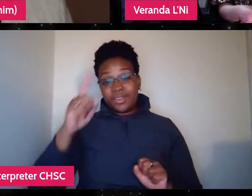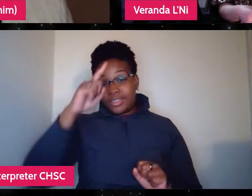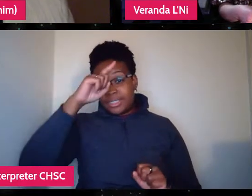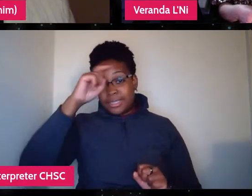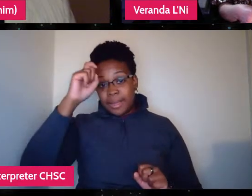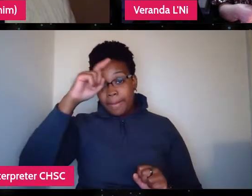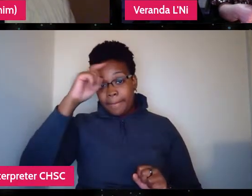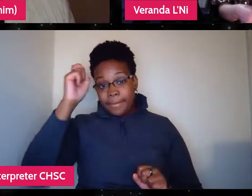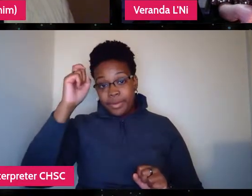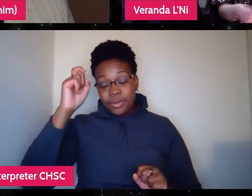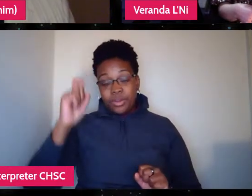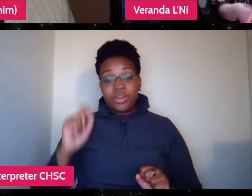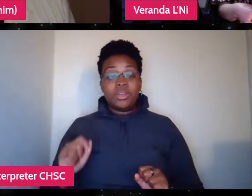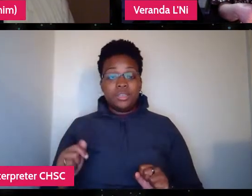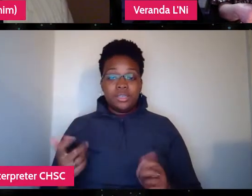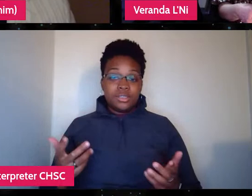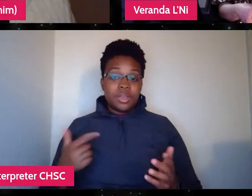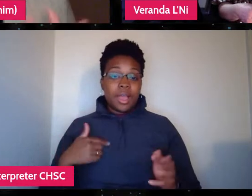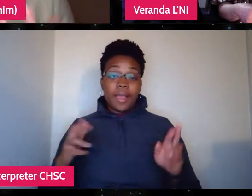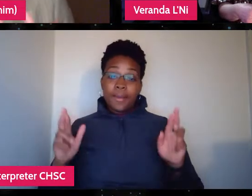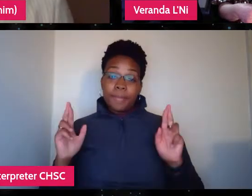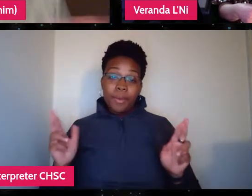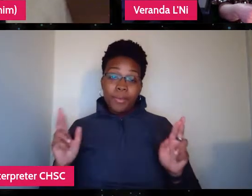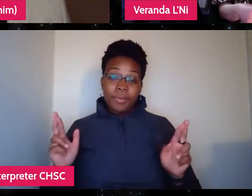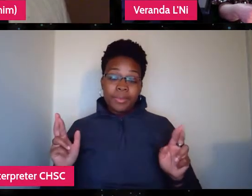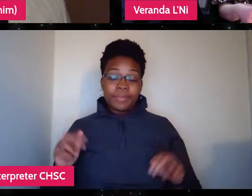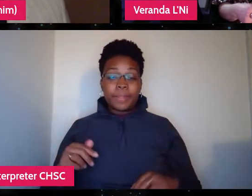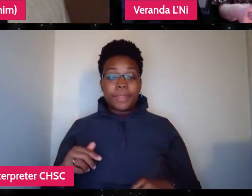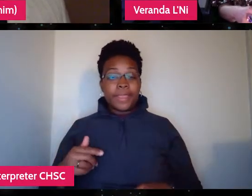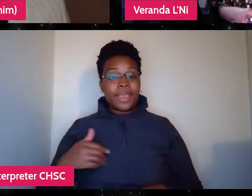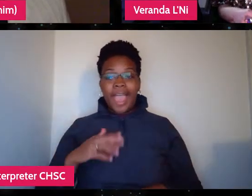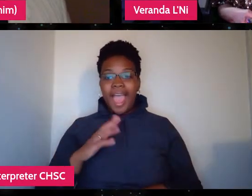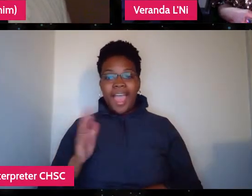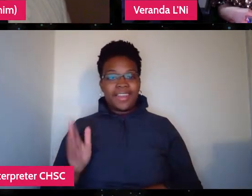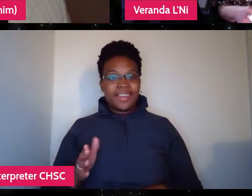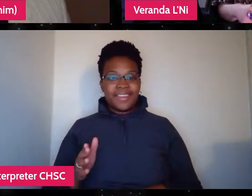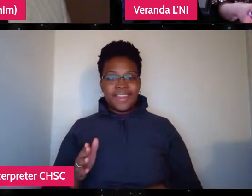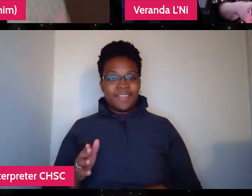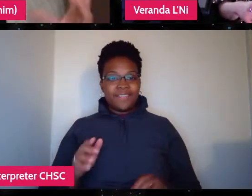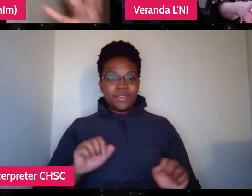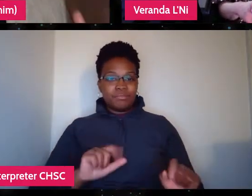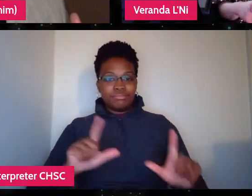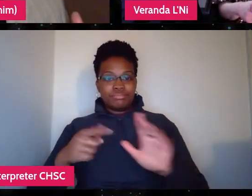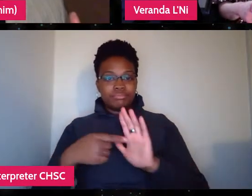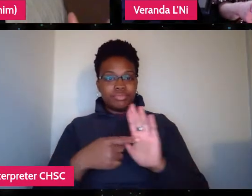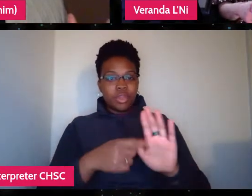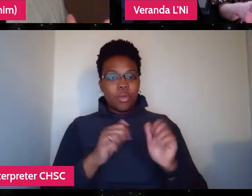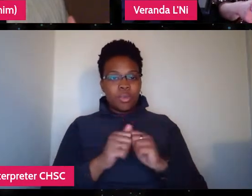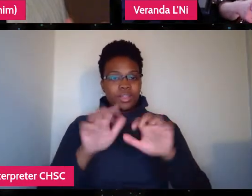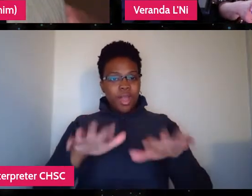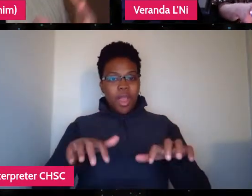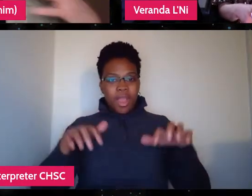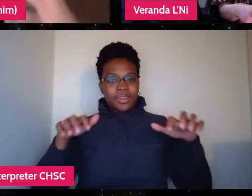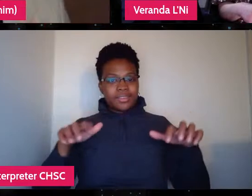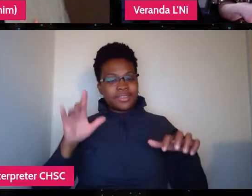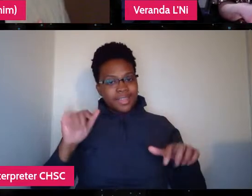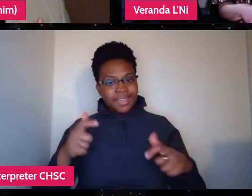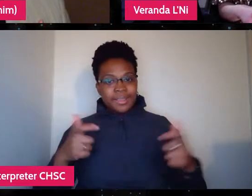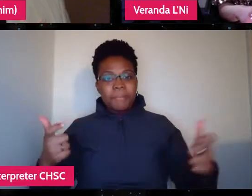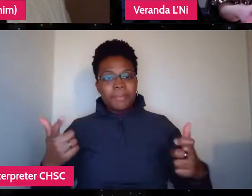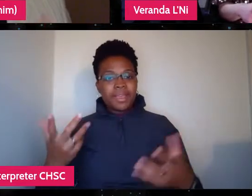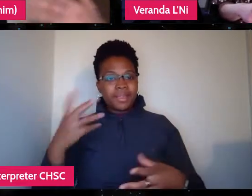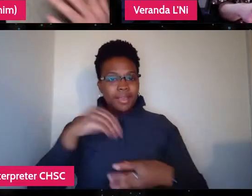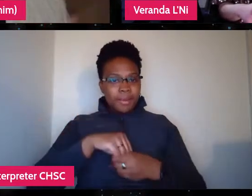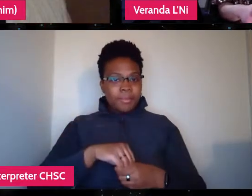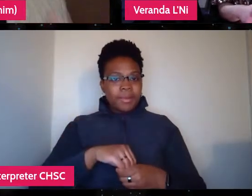that, you know, to, cause we haven't like, I've never screened it with an audience. That's like a big, that's a big part of this